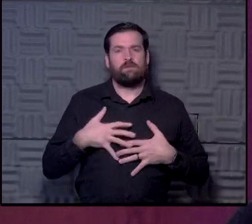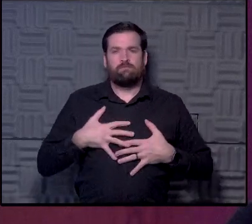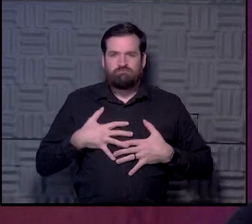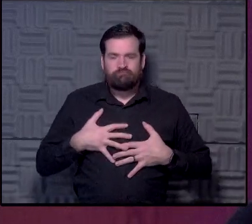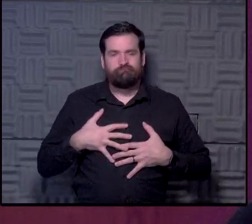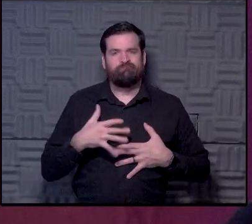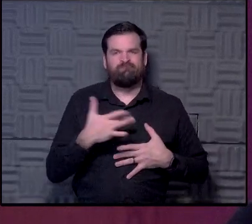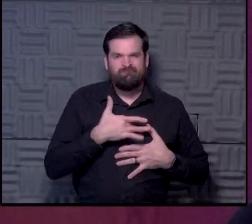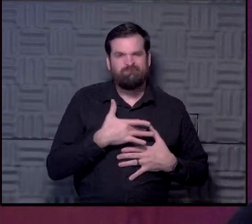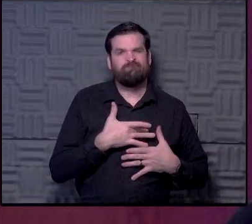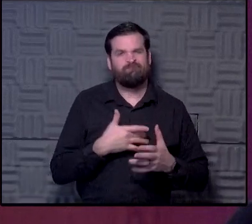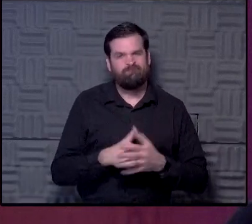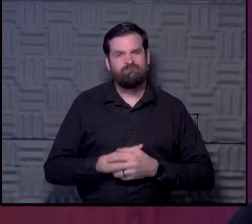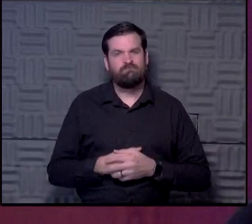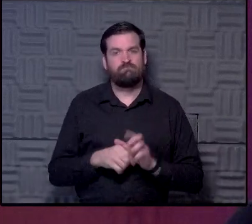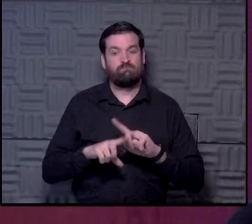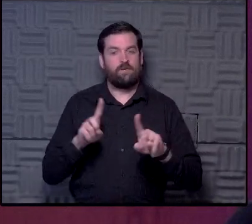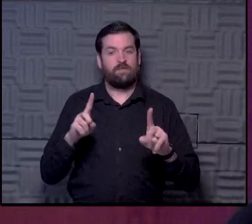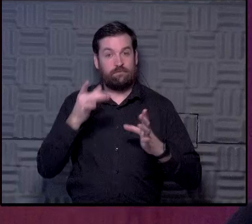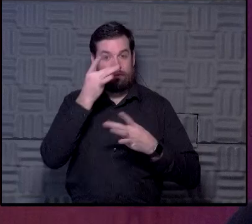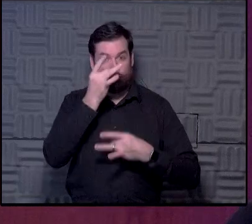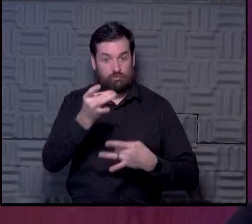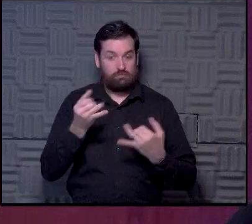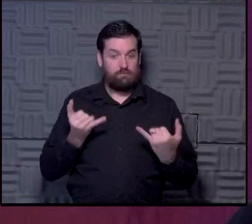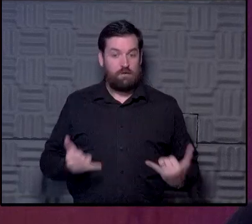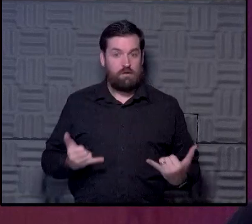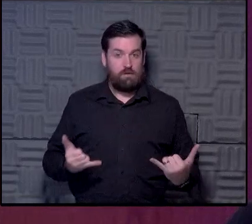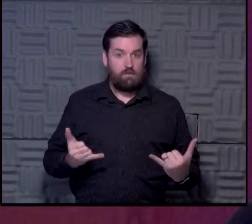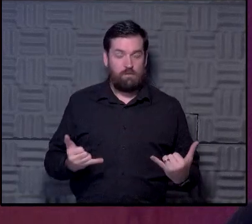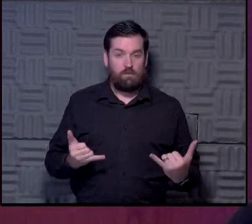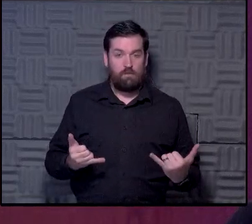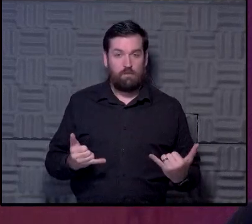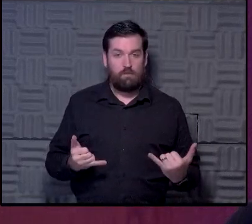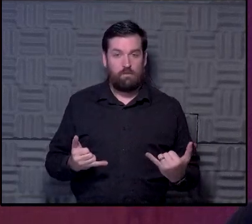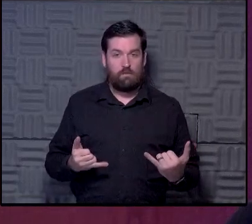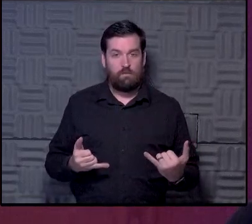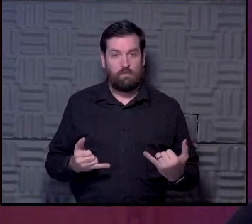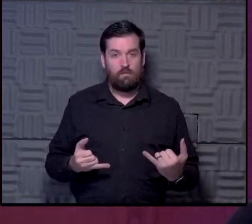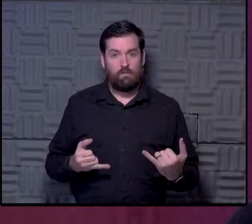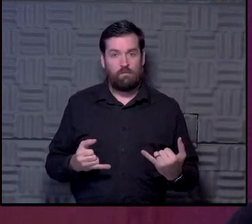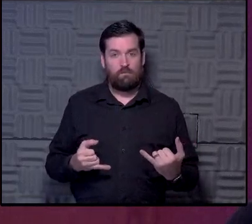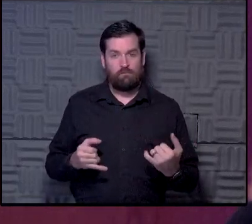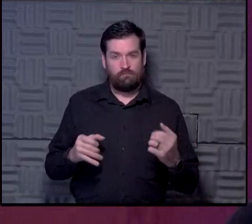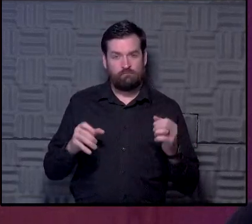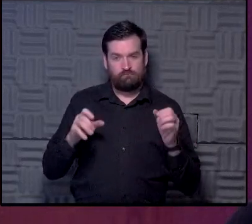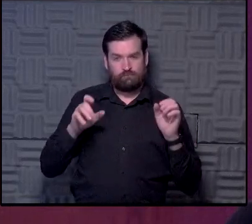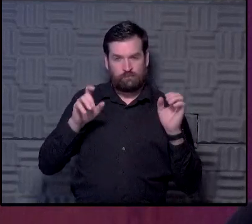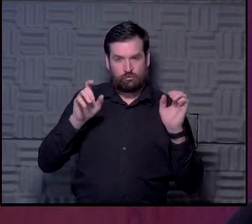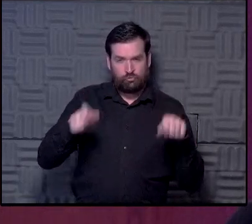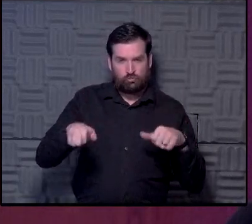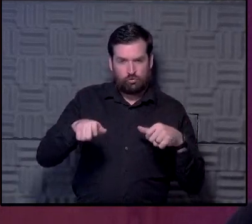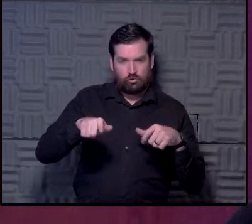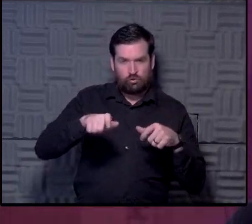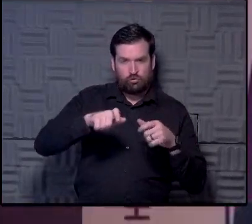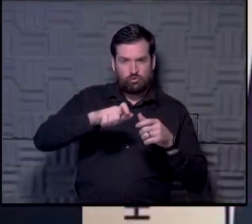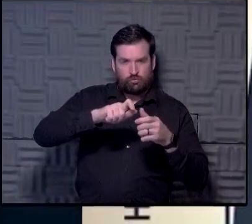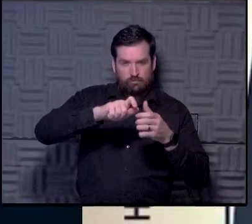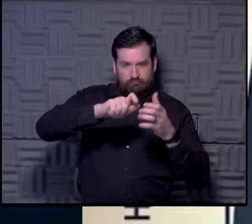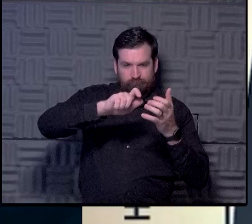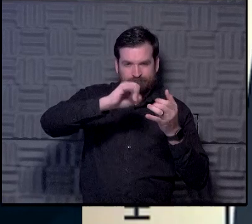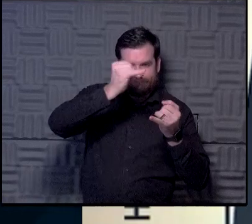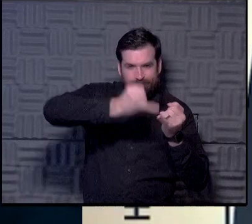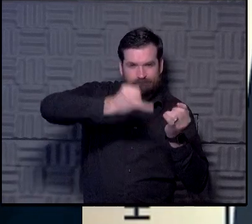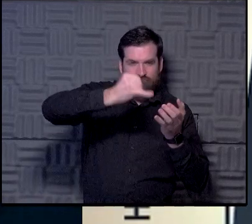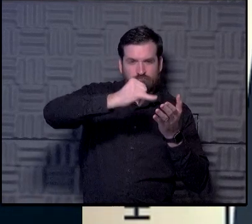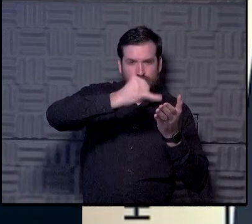I think what's very interesting is, to me, presently, you could almost draw humps that had this graphic in it for